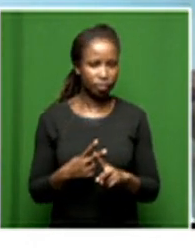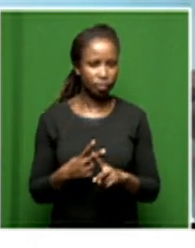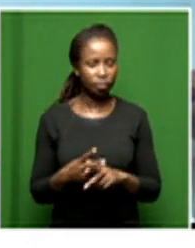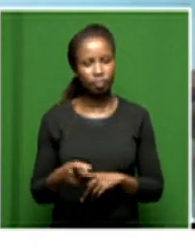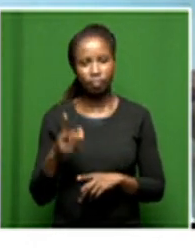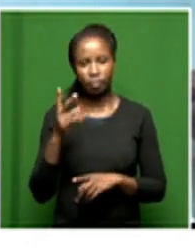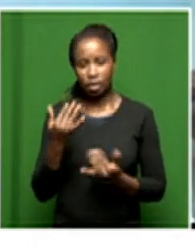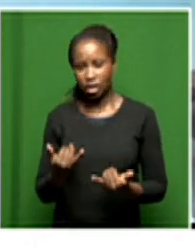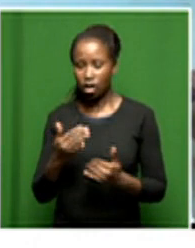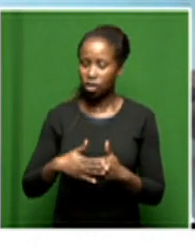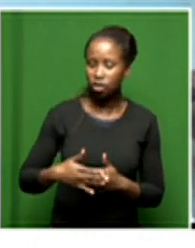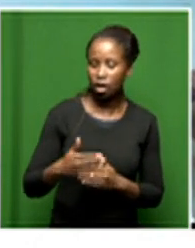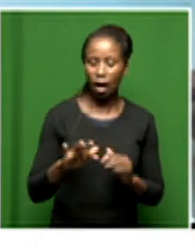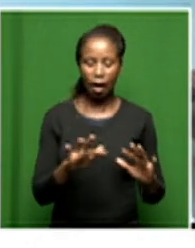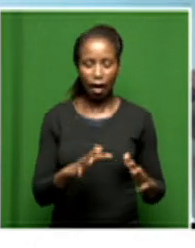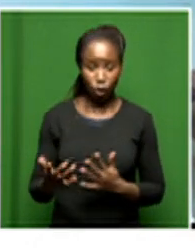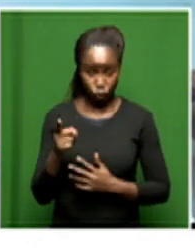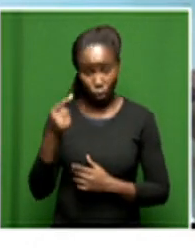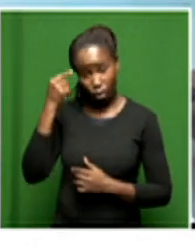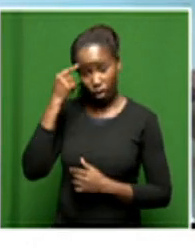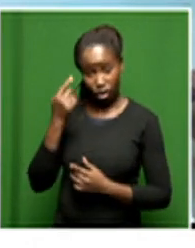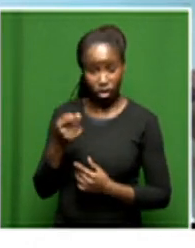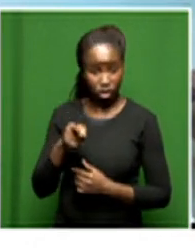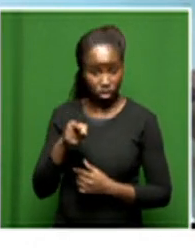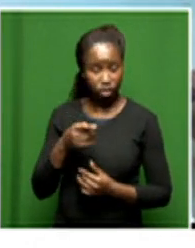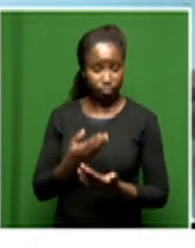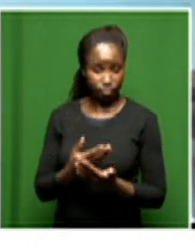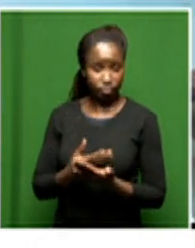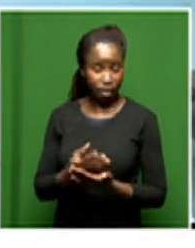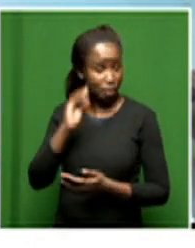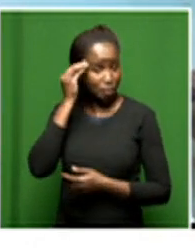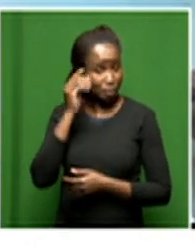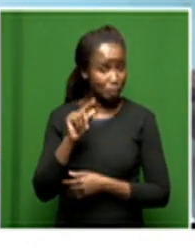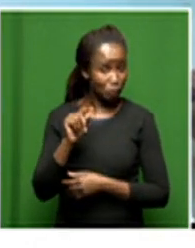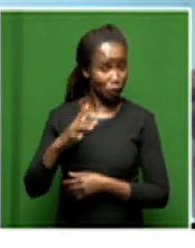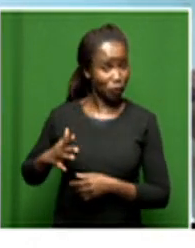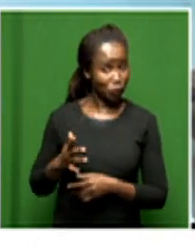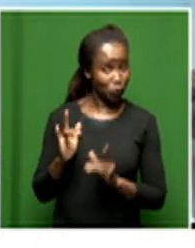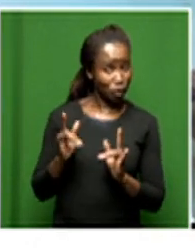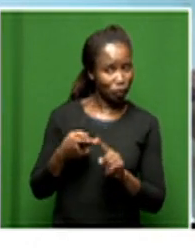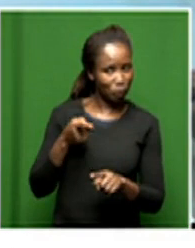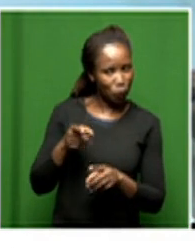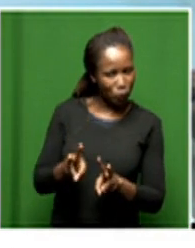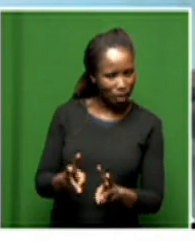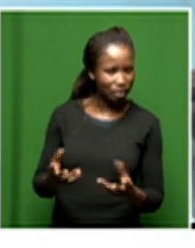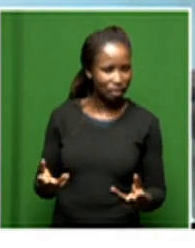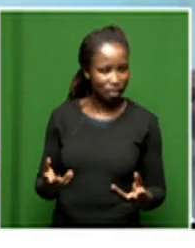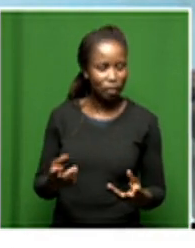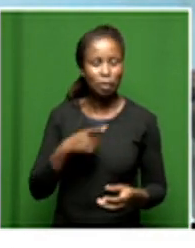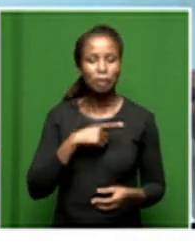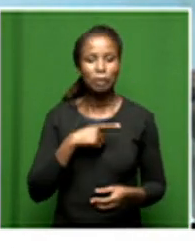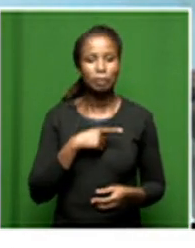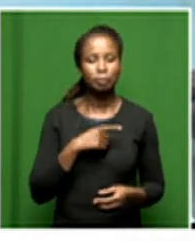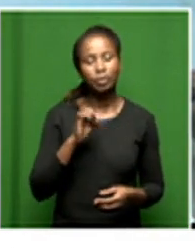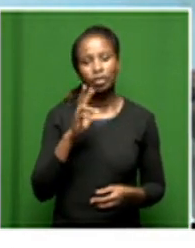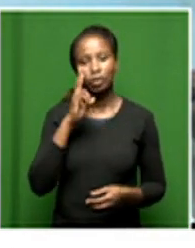where we're headed, do you think that this could become an interesting one to watch from that perspective, given that if you look